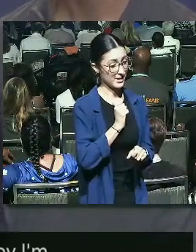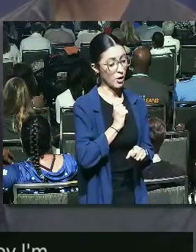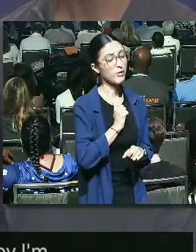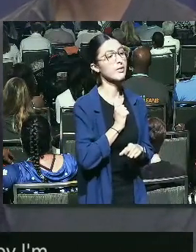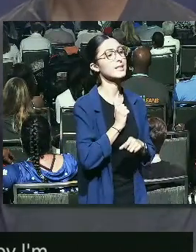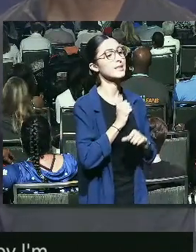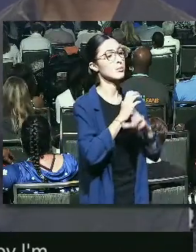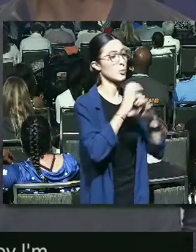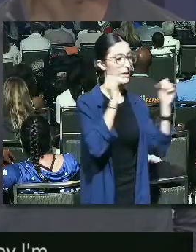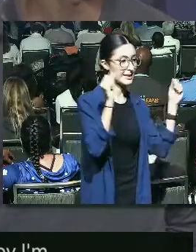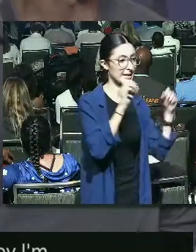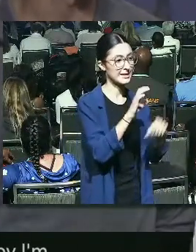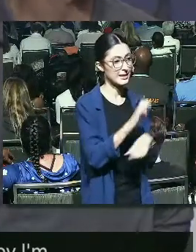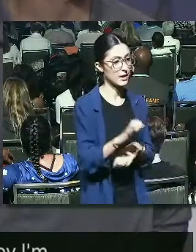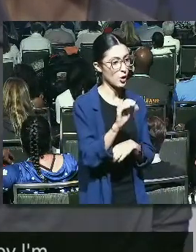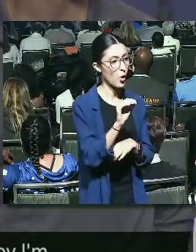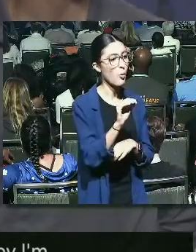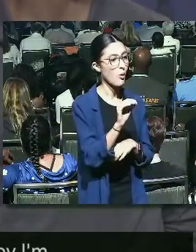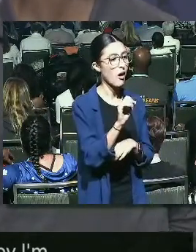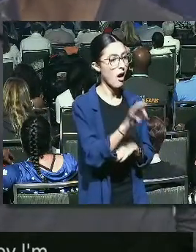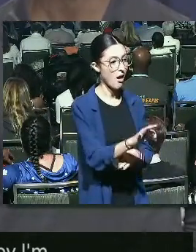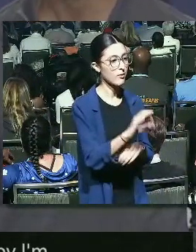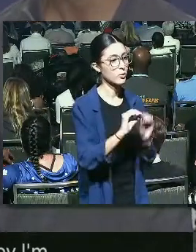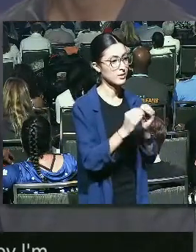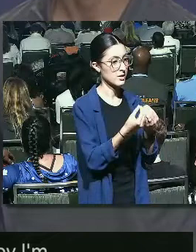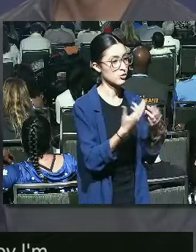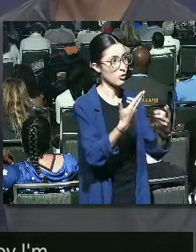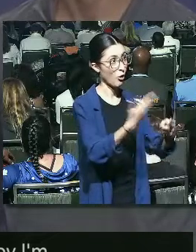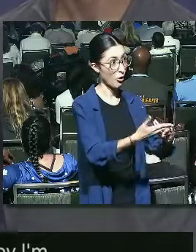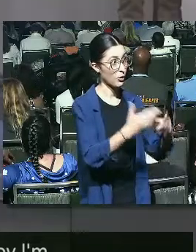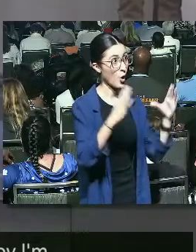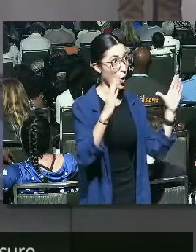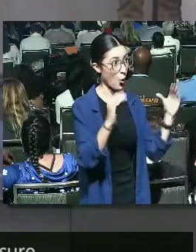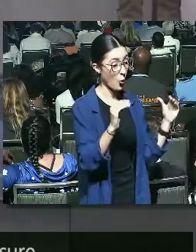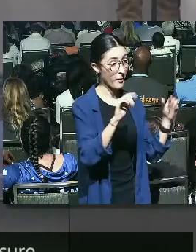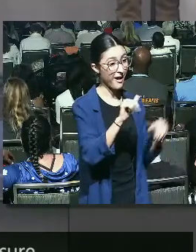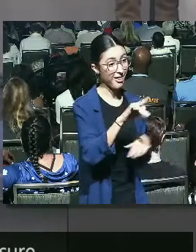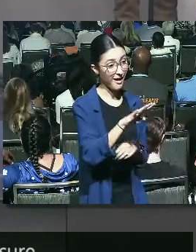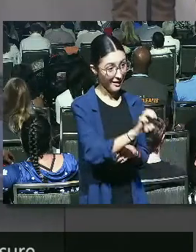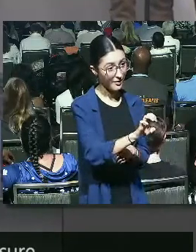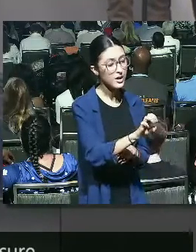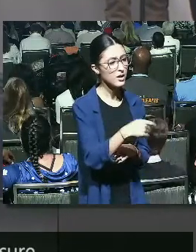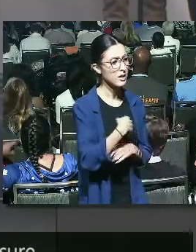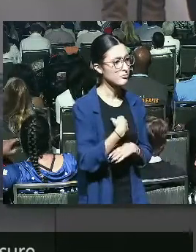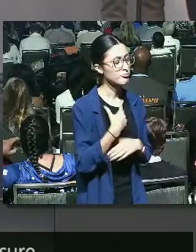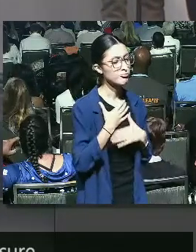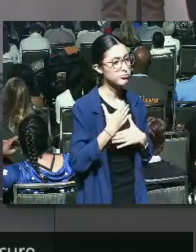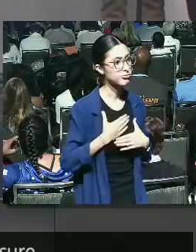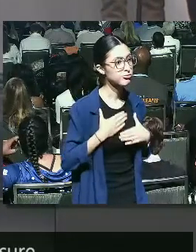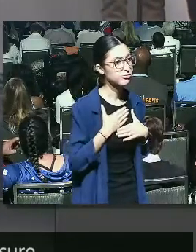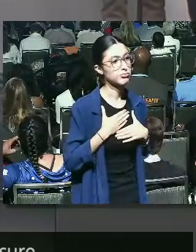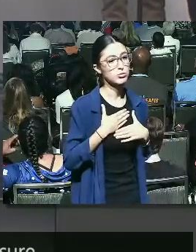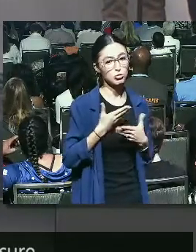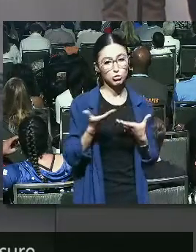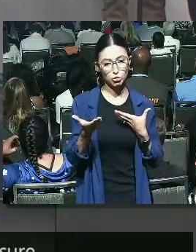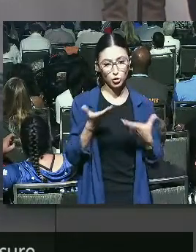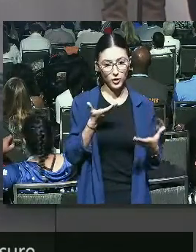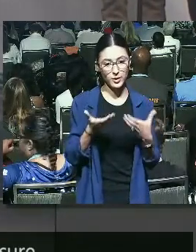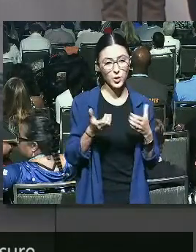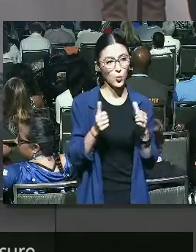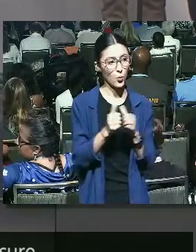Worldwide, and I have the pleasure of serving in the executive leadership with Dr. Ben